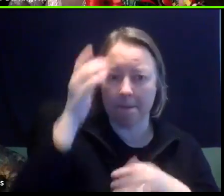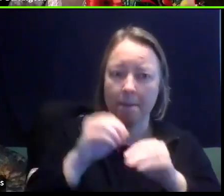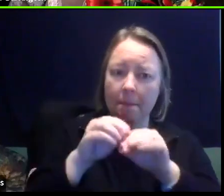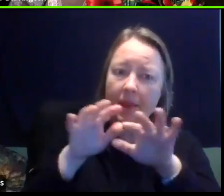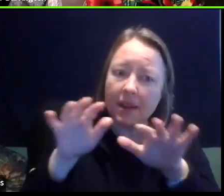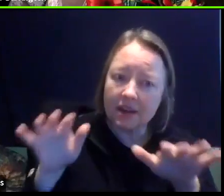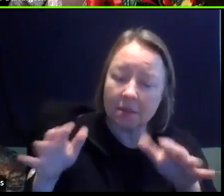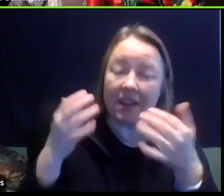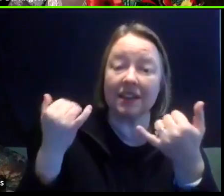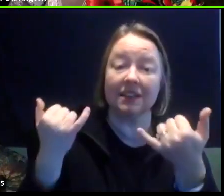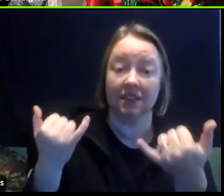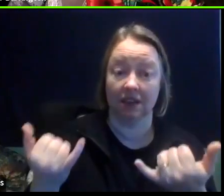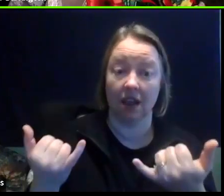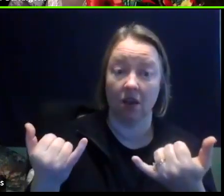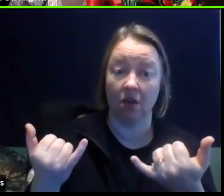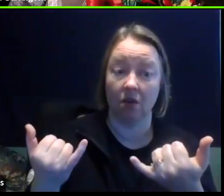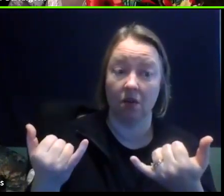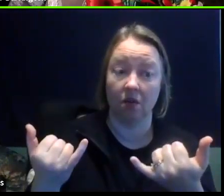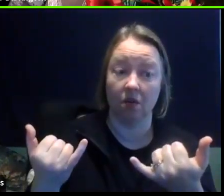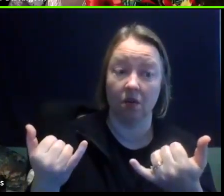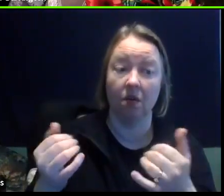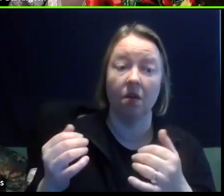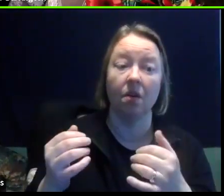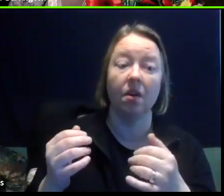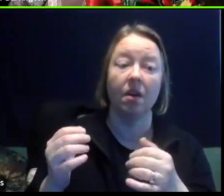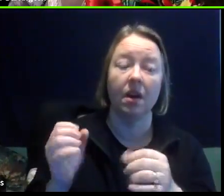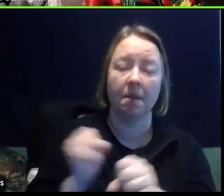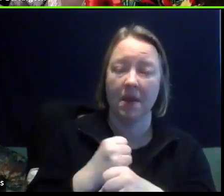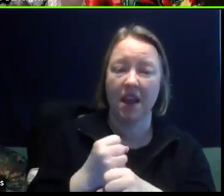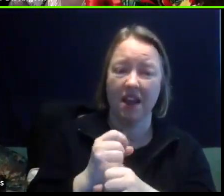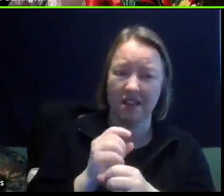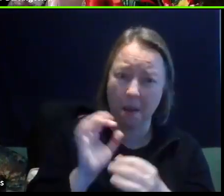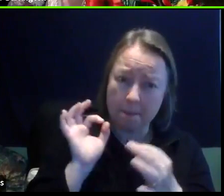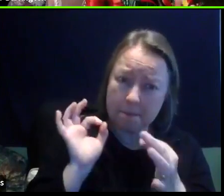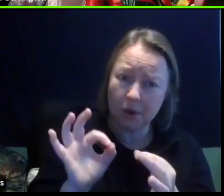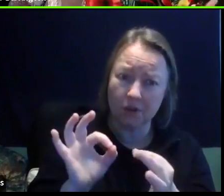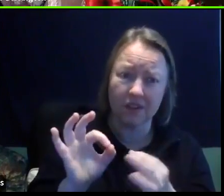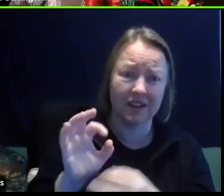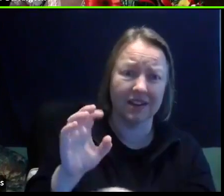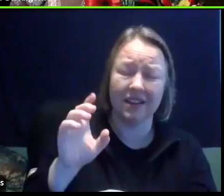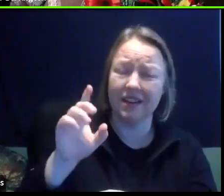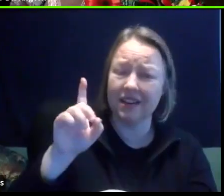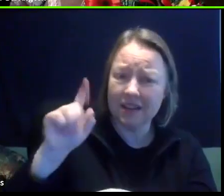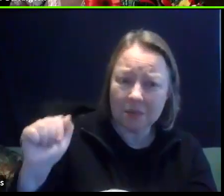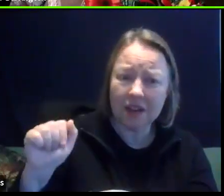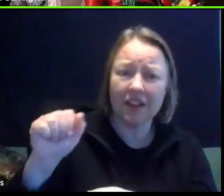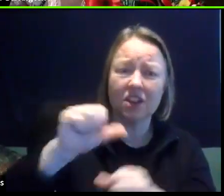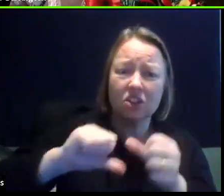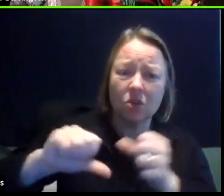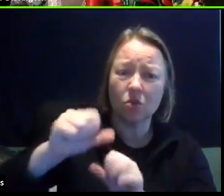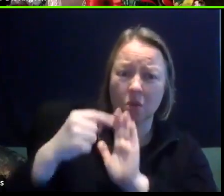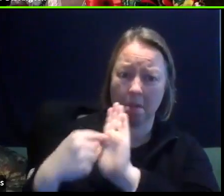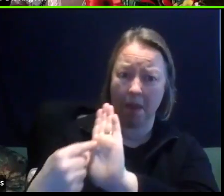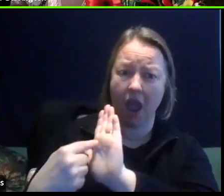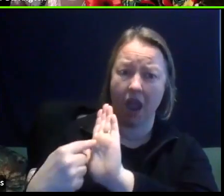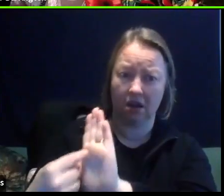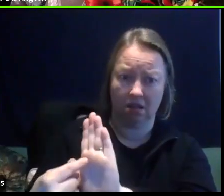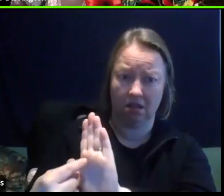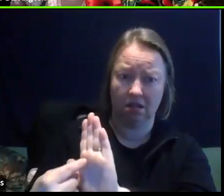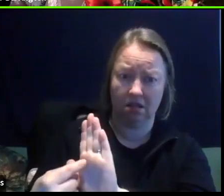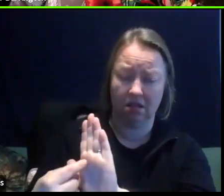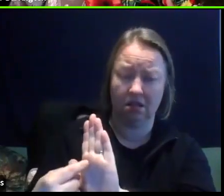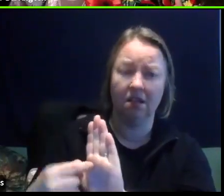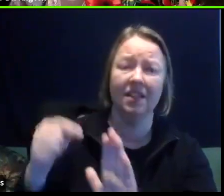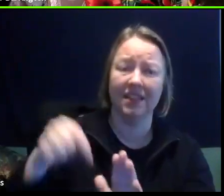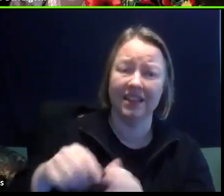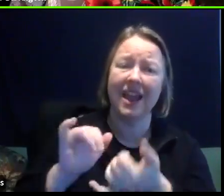has now created the perfect disability, you know, social model, that this is how we